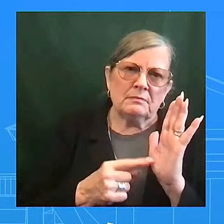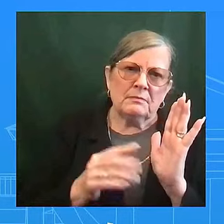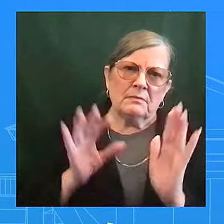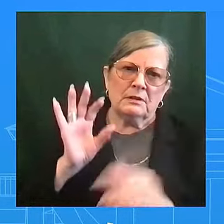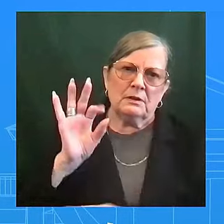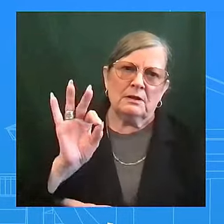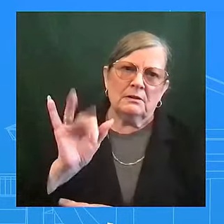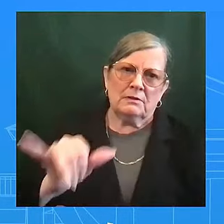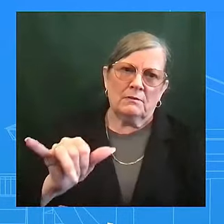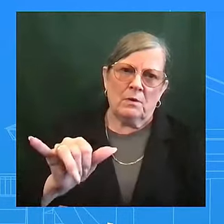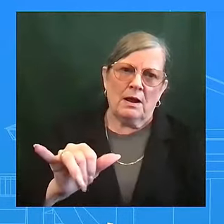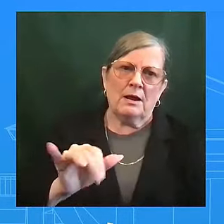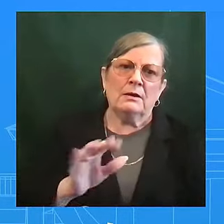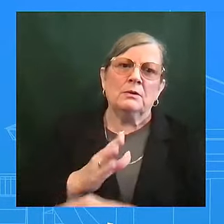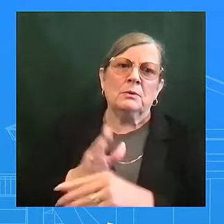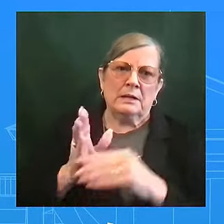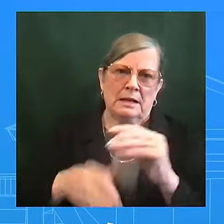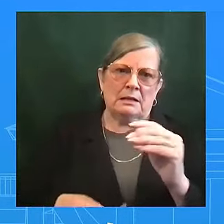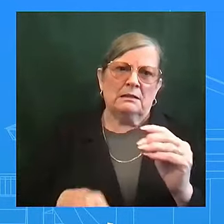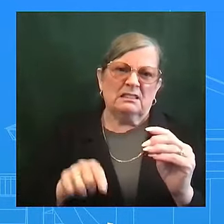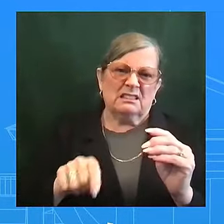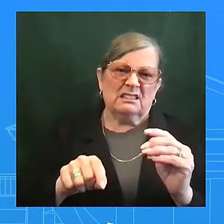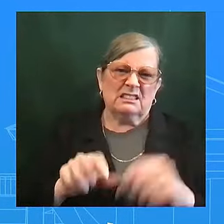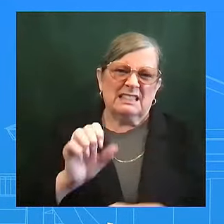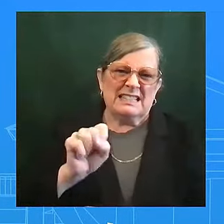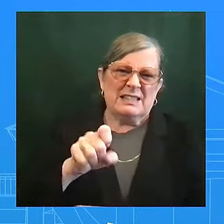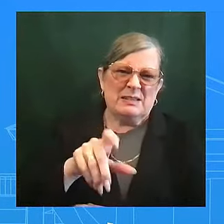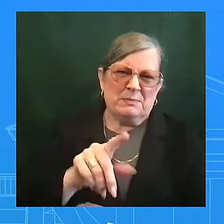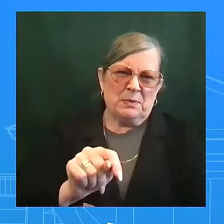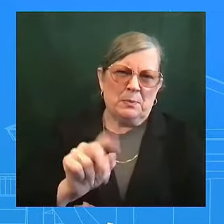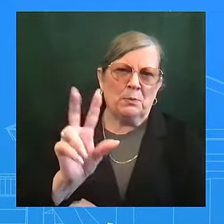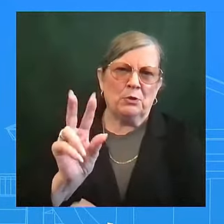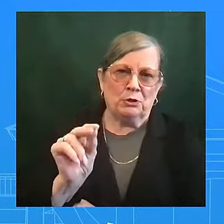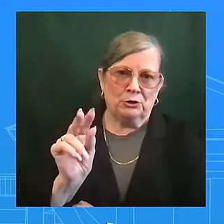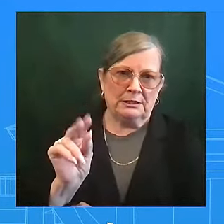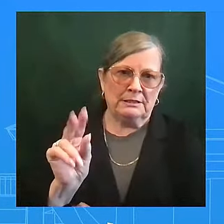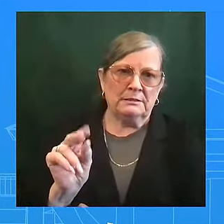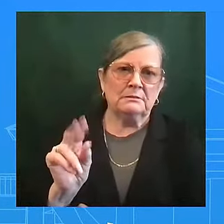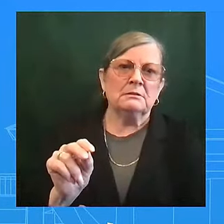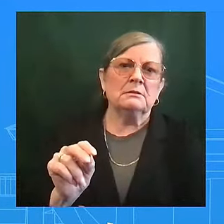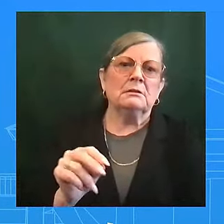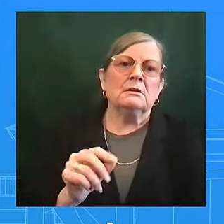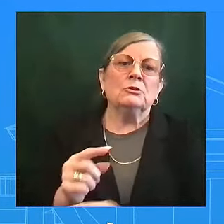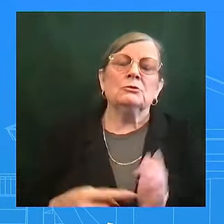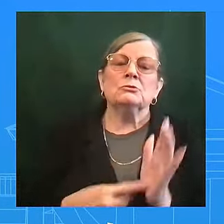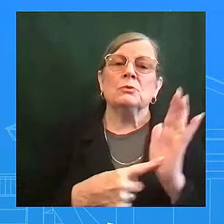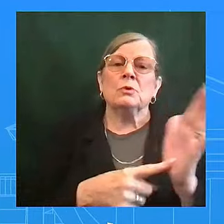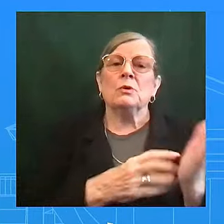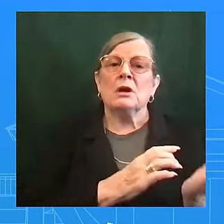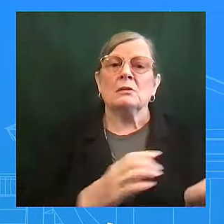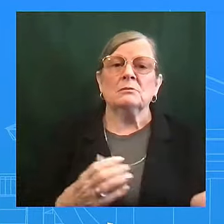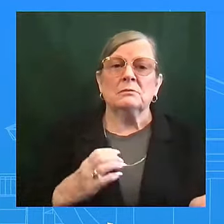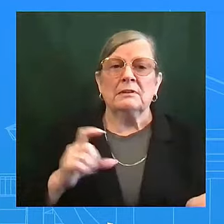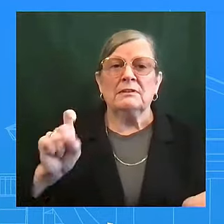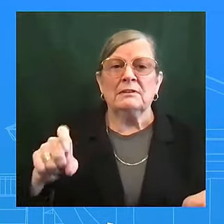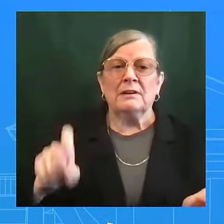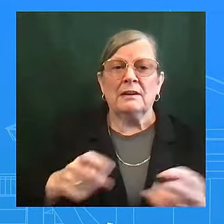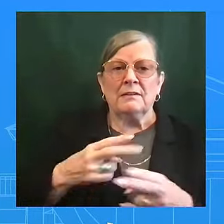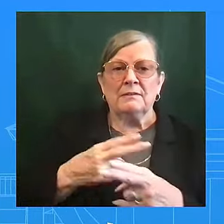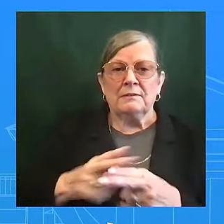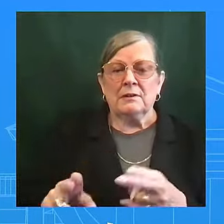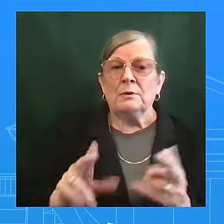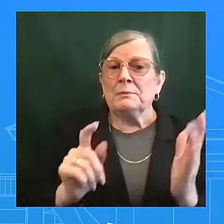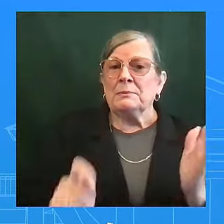in September, Congress needs to pass a short term continuing resolution to provide more time to pass full year funding